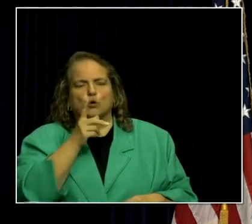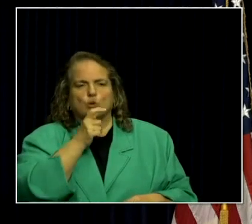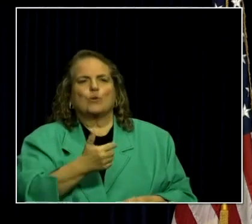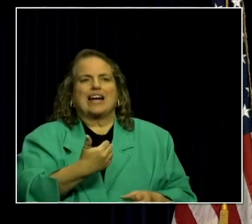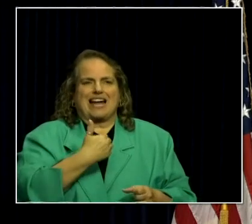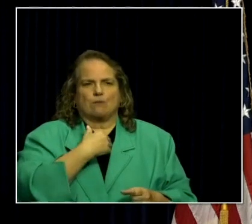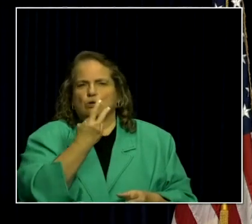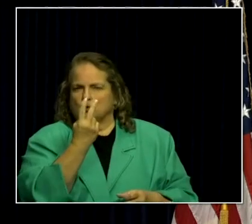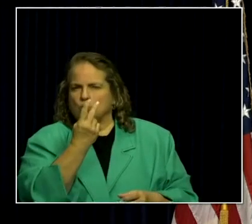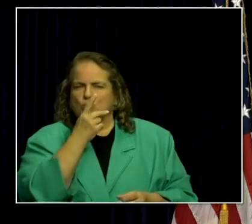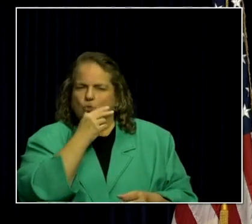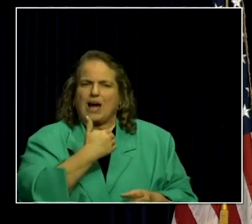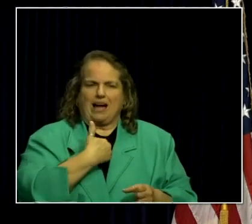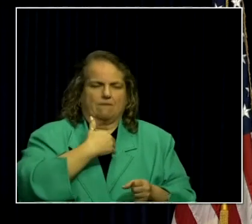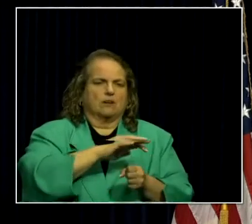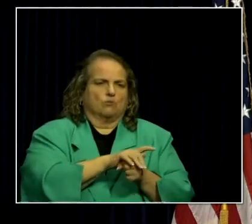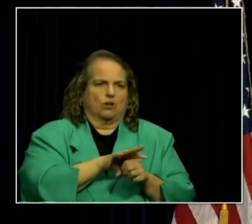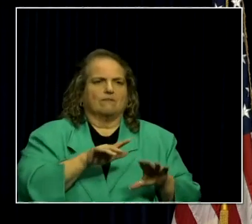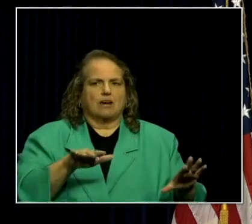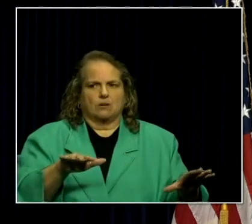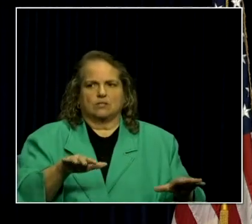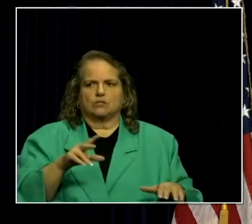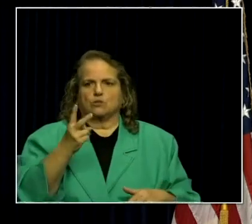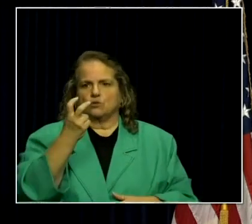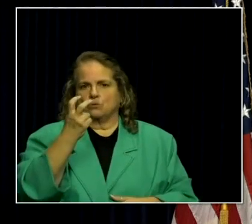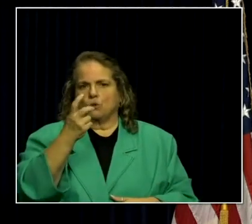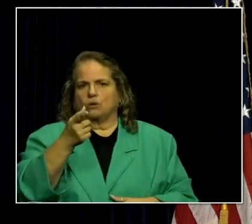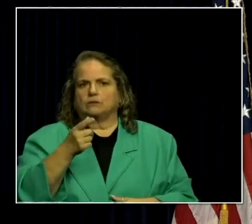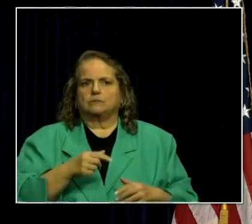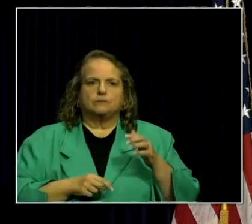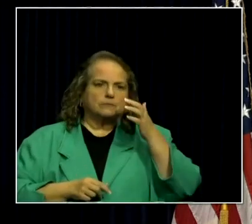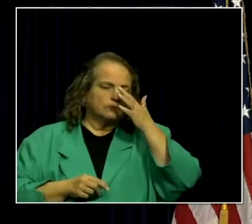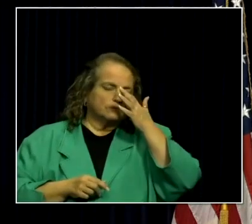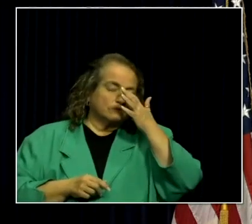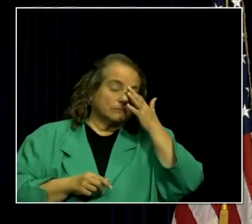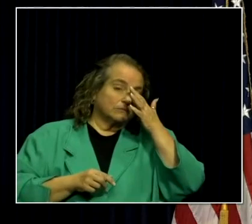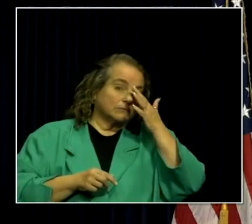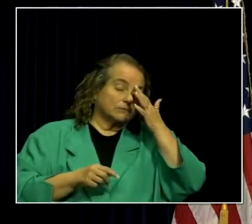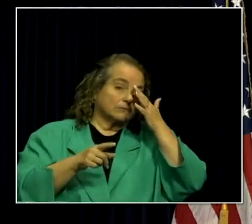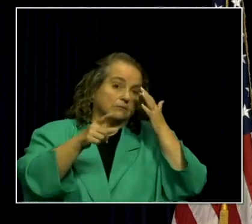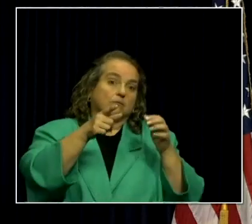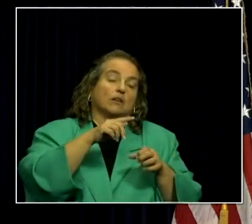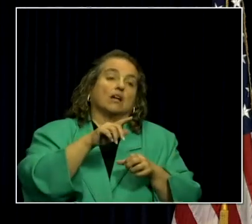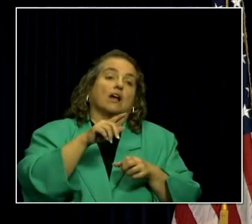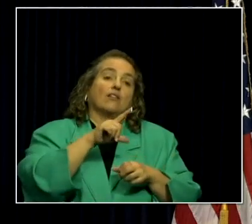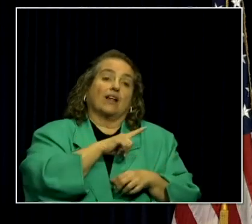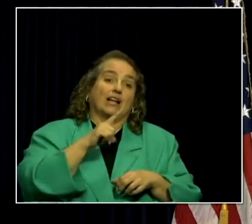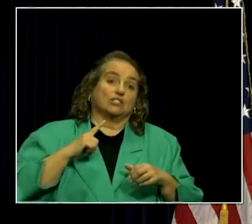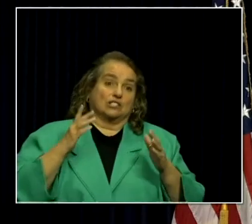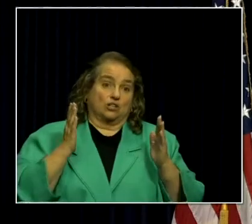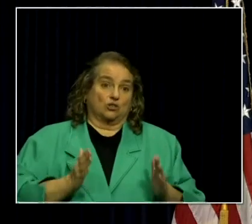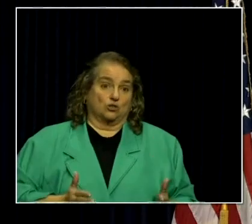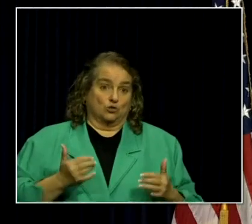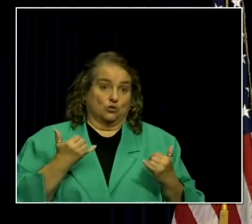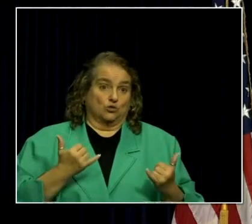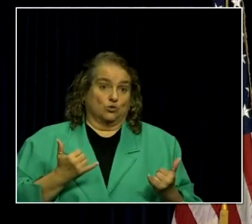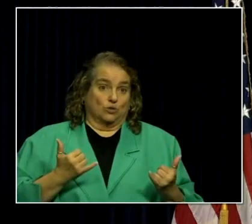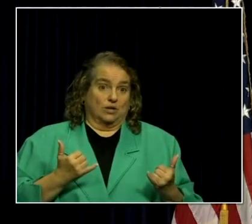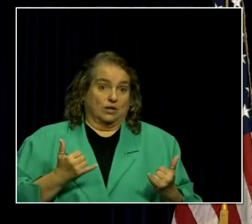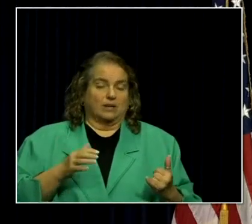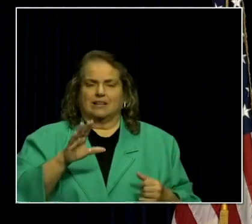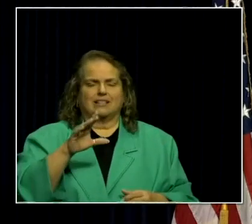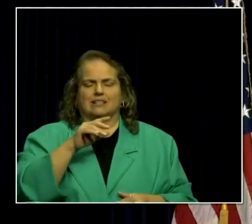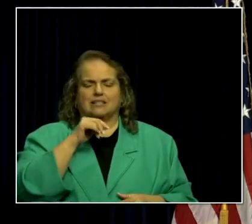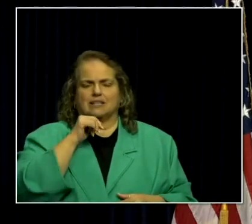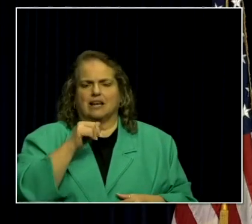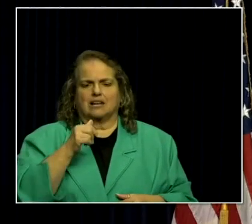that specific number. We'll take two more here and then I'll do, yes. The General Assembly today, well, not the General